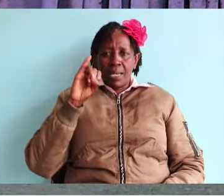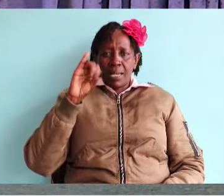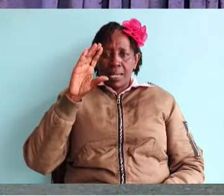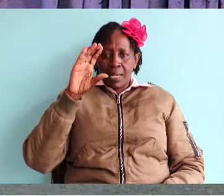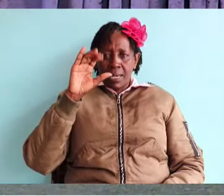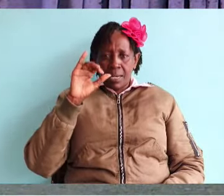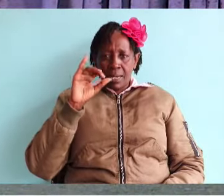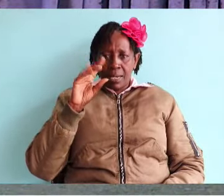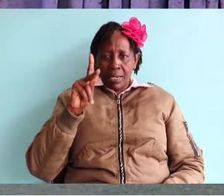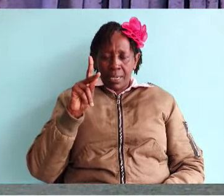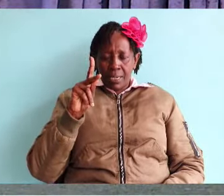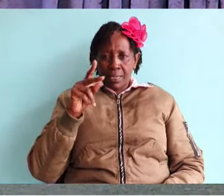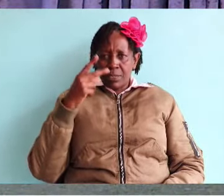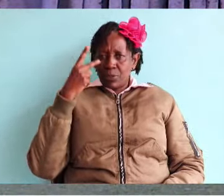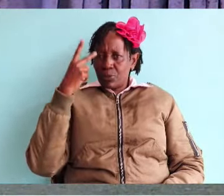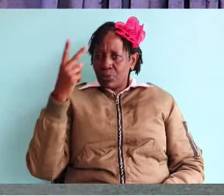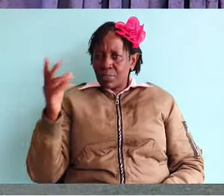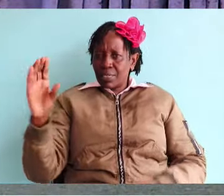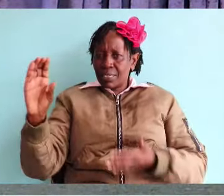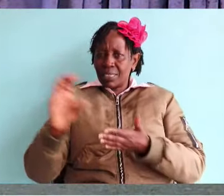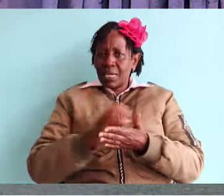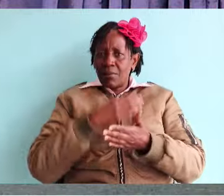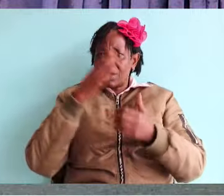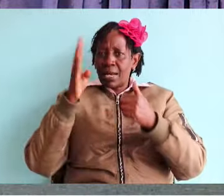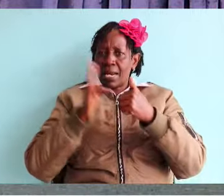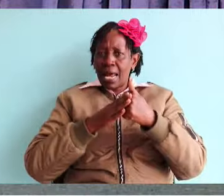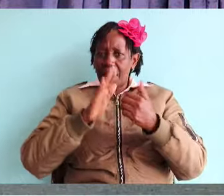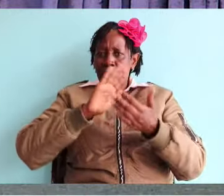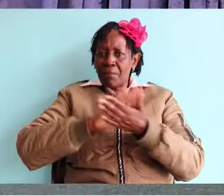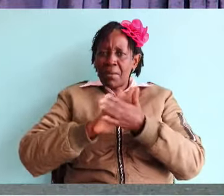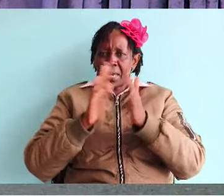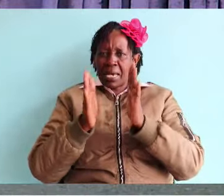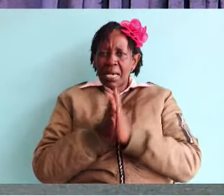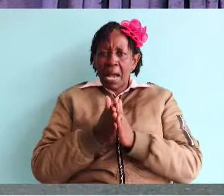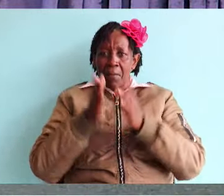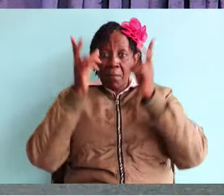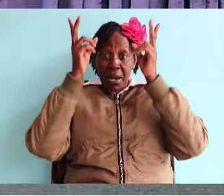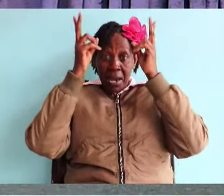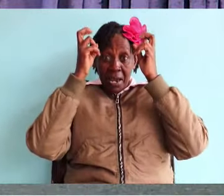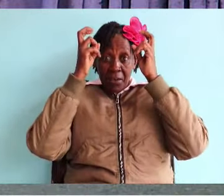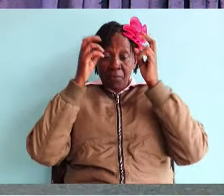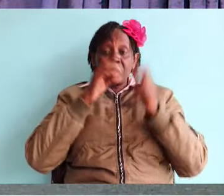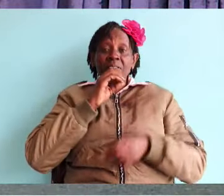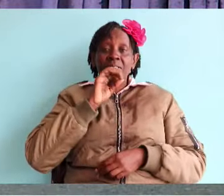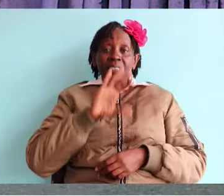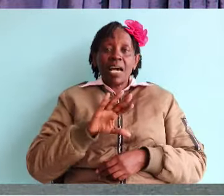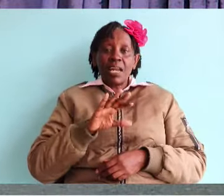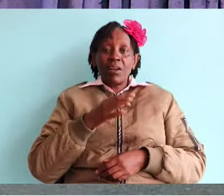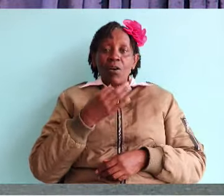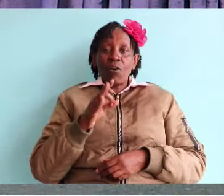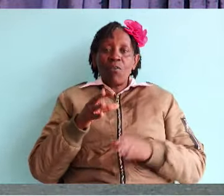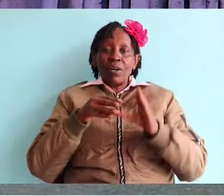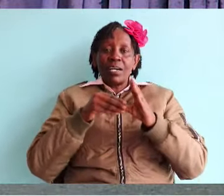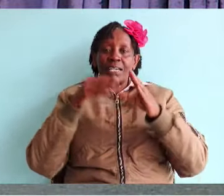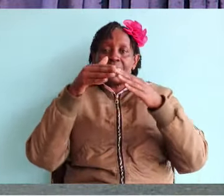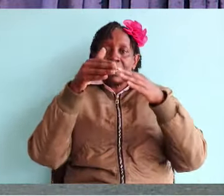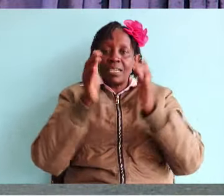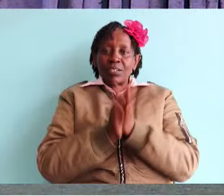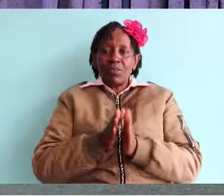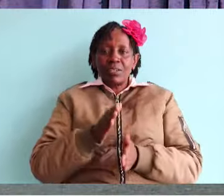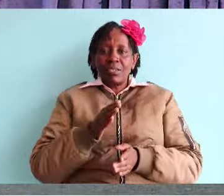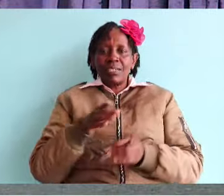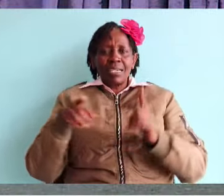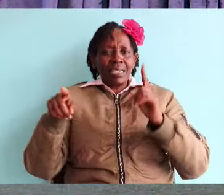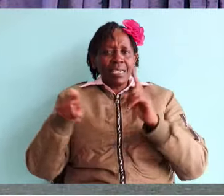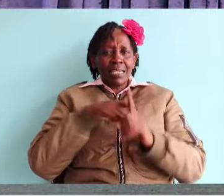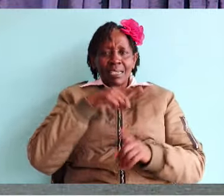he becomes that evil son of Gideon who actually kills others and becomes king. But